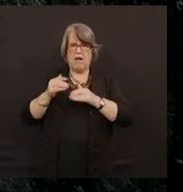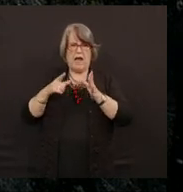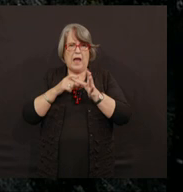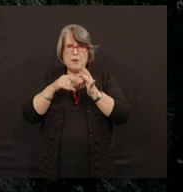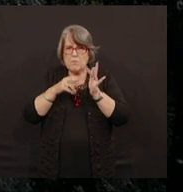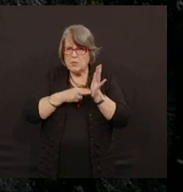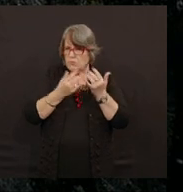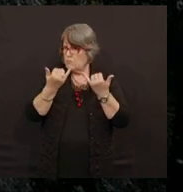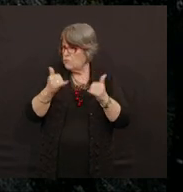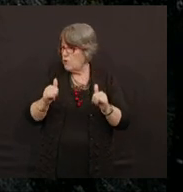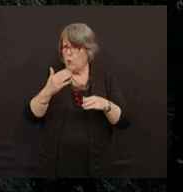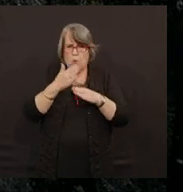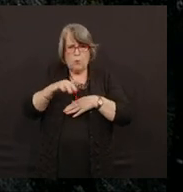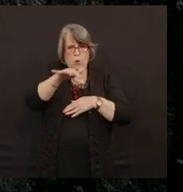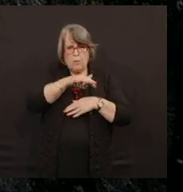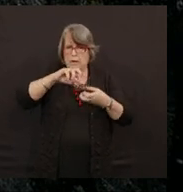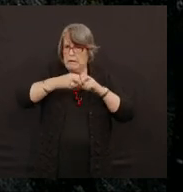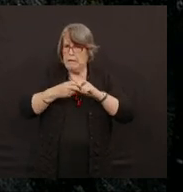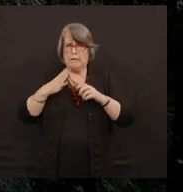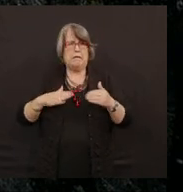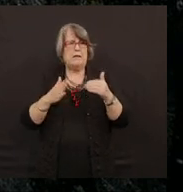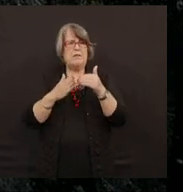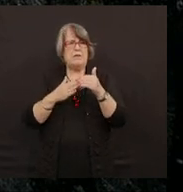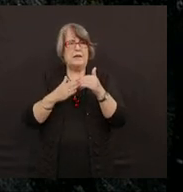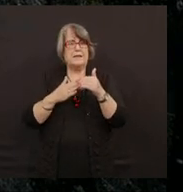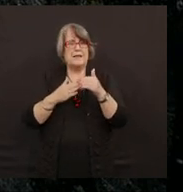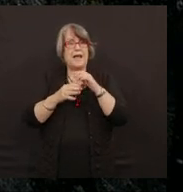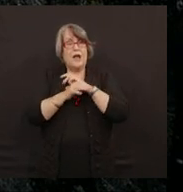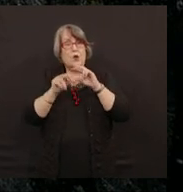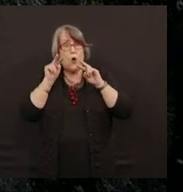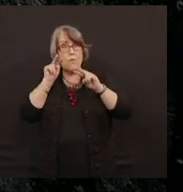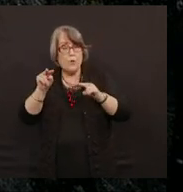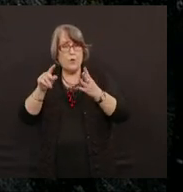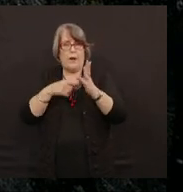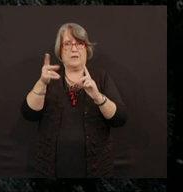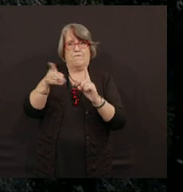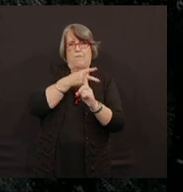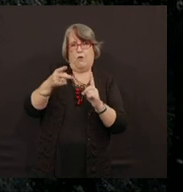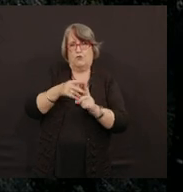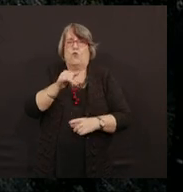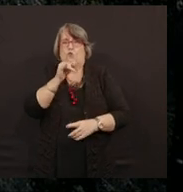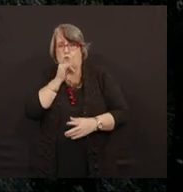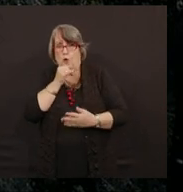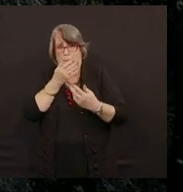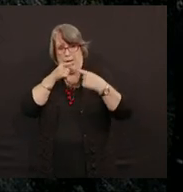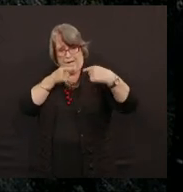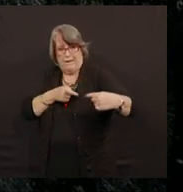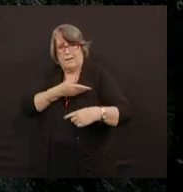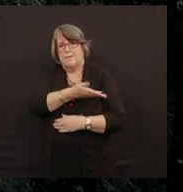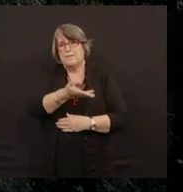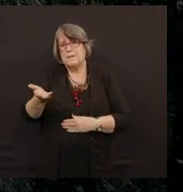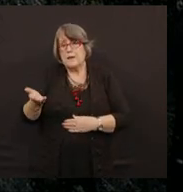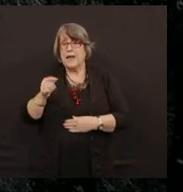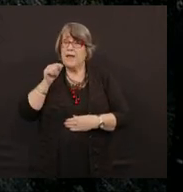or workplace issues that need to be addressed, rather than viewed as violence or crimes against them. And this